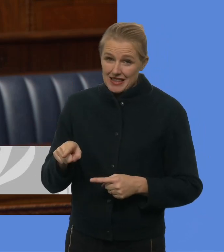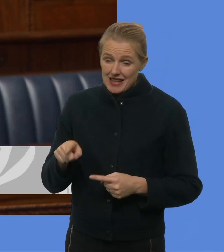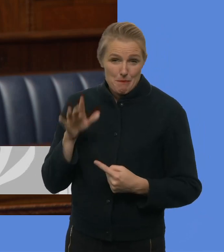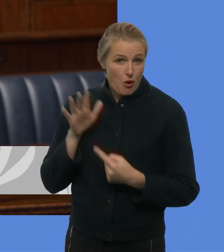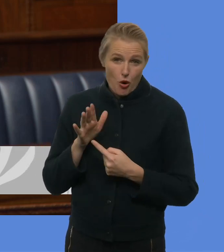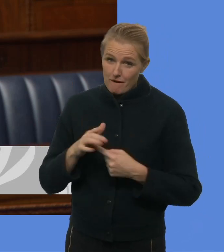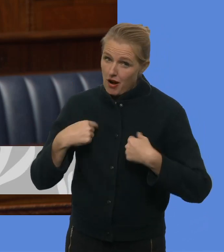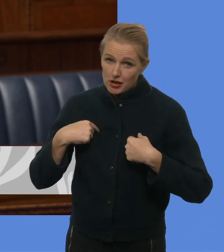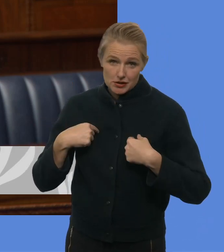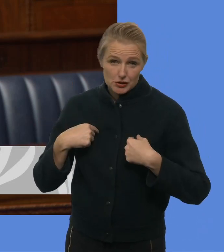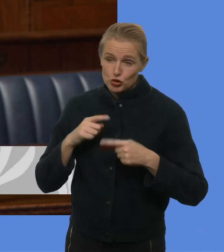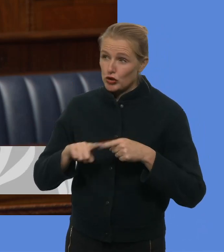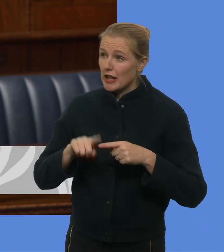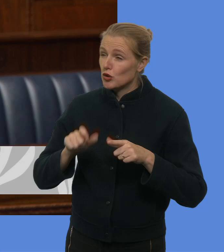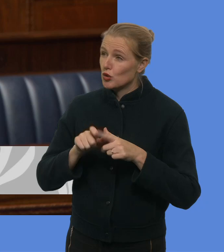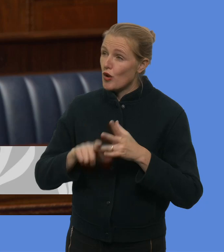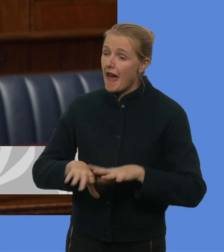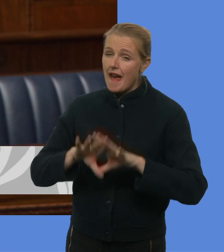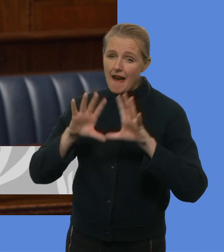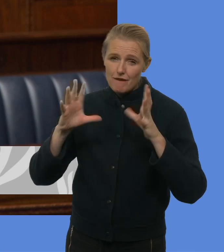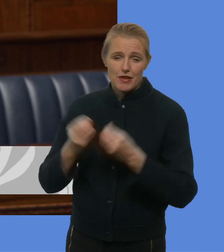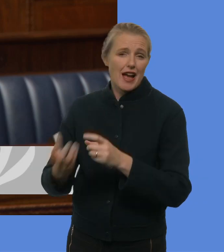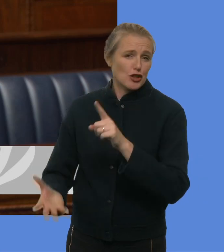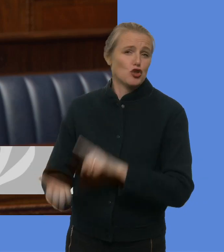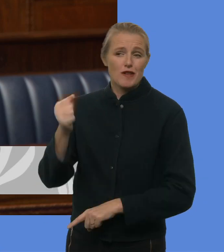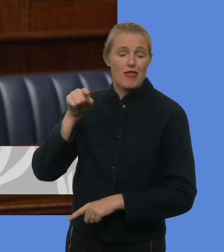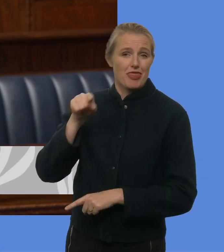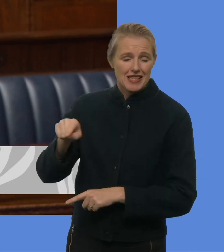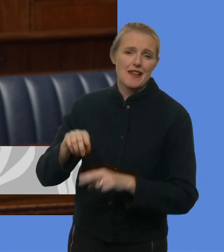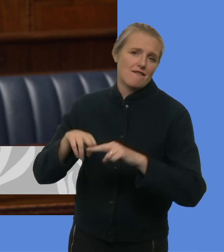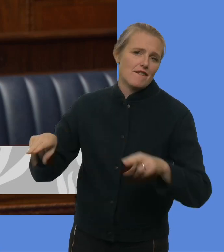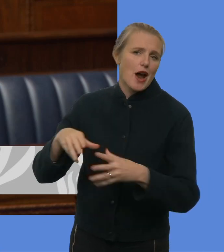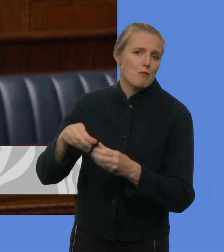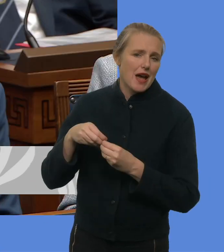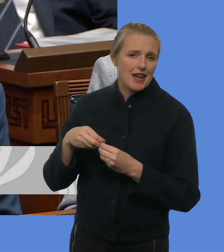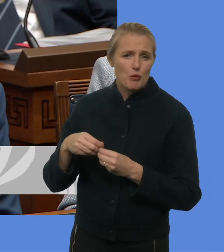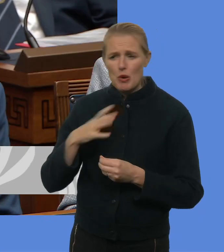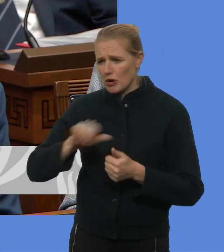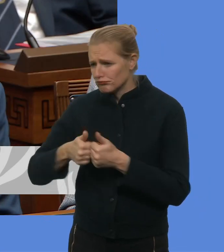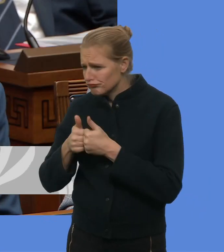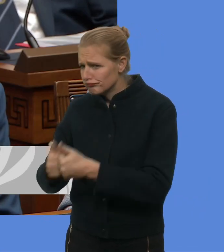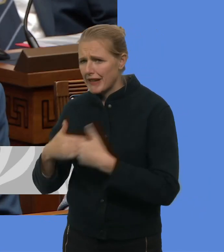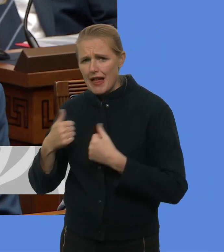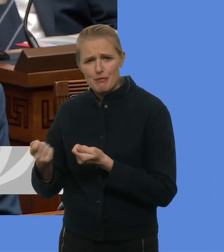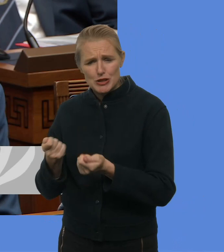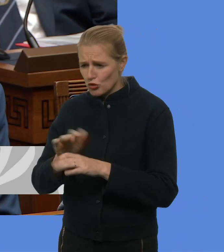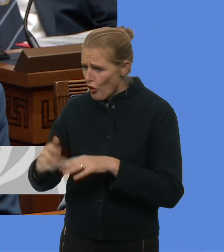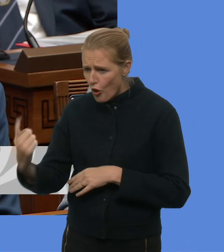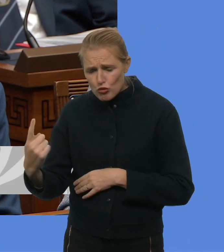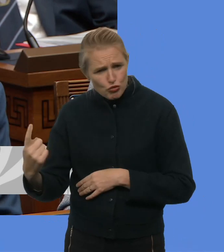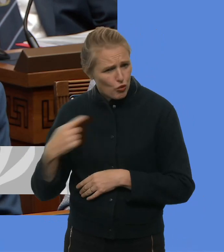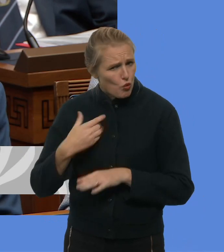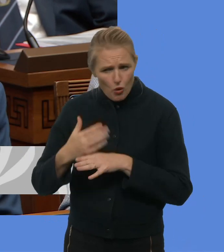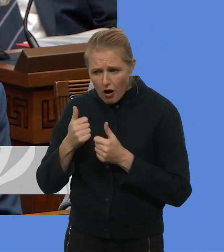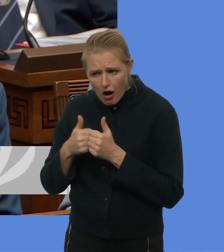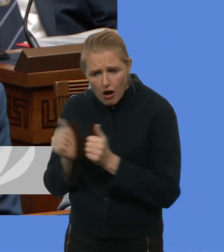everything in our power to get to the right outcome on this. And we wanted to emphasise to the Health Minister that he was not alone on this fight, that we will be working hard with